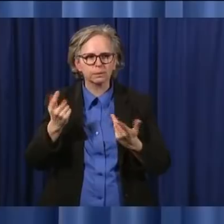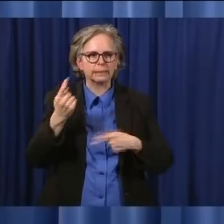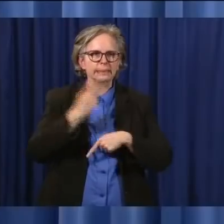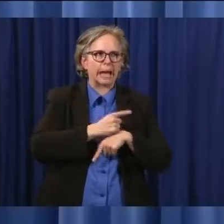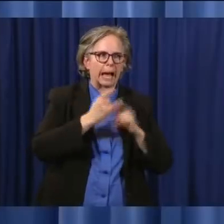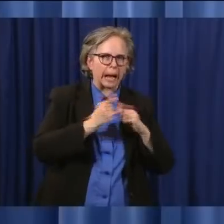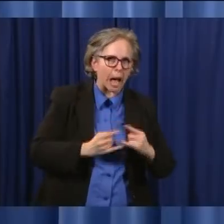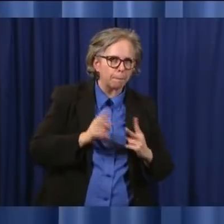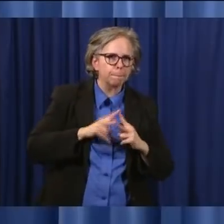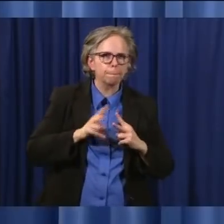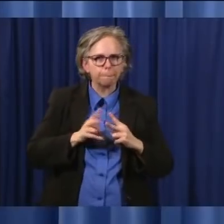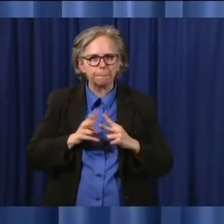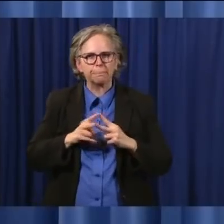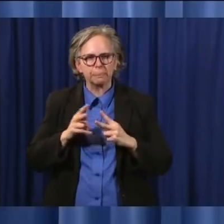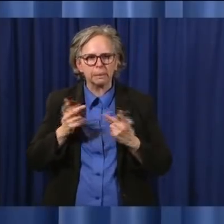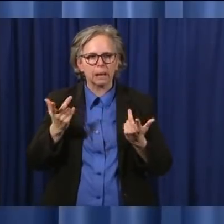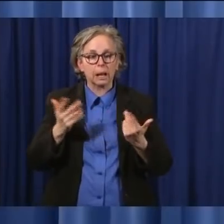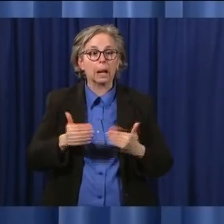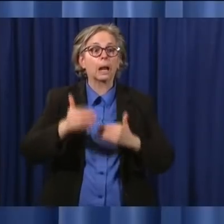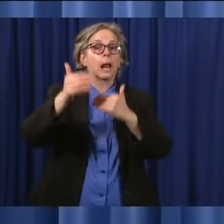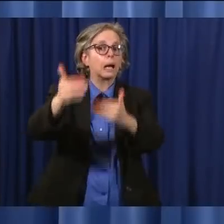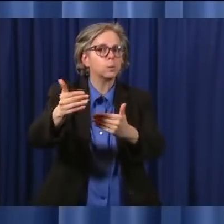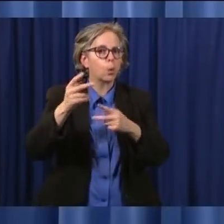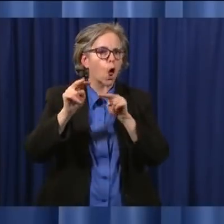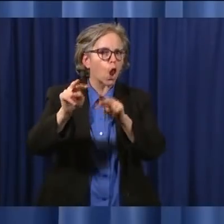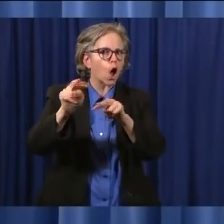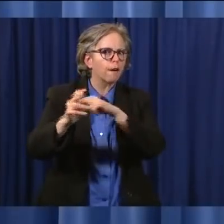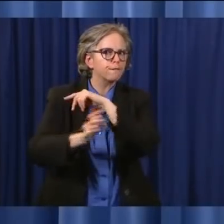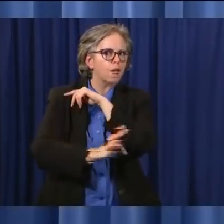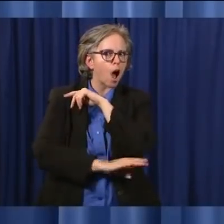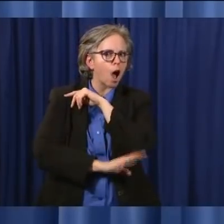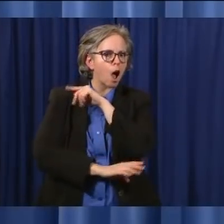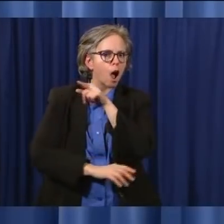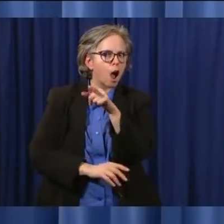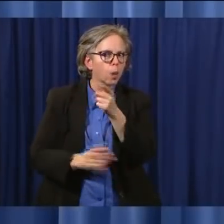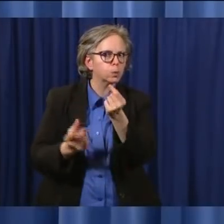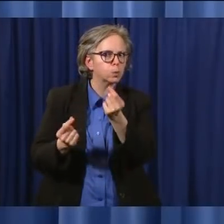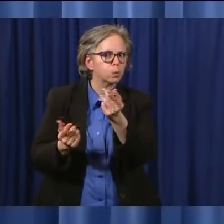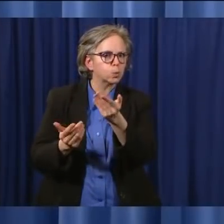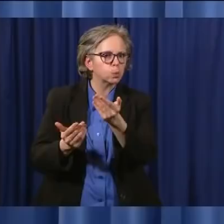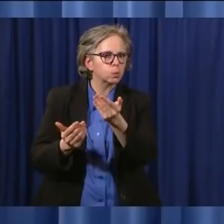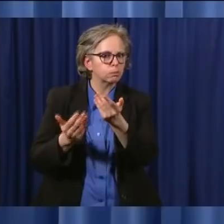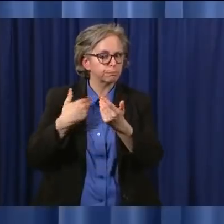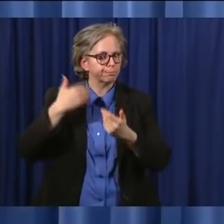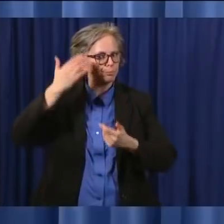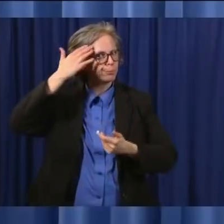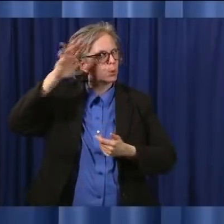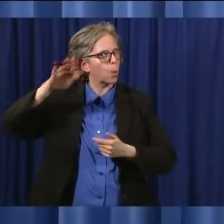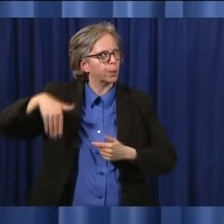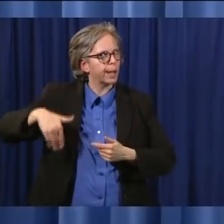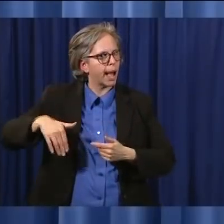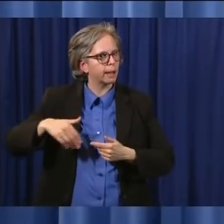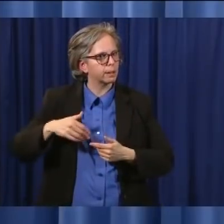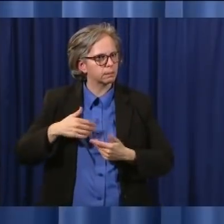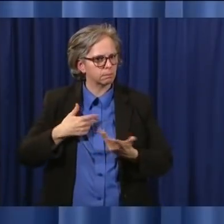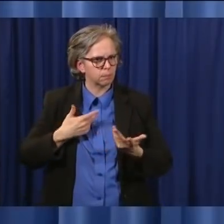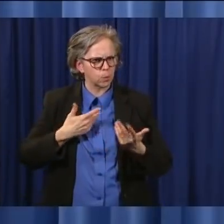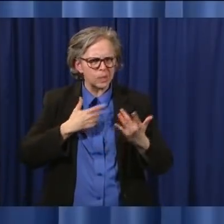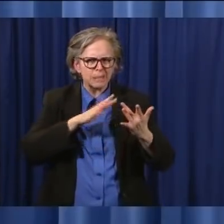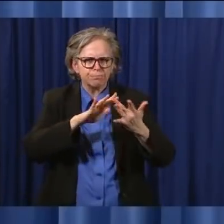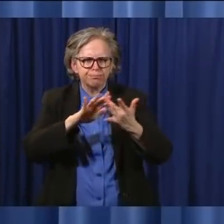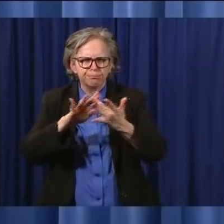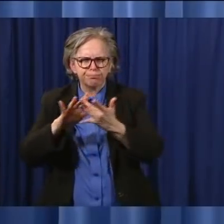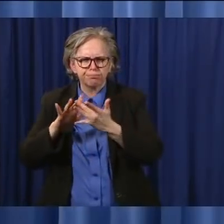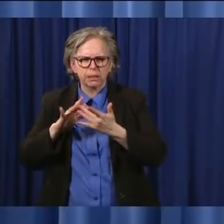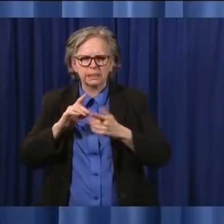yet, but what we've been asking principals, superintendents, everybody, school boards to do is to come up